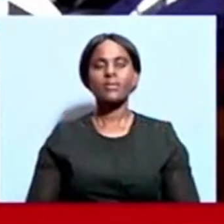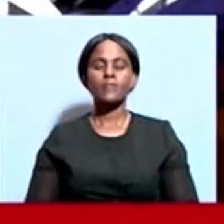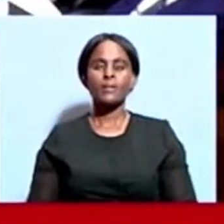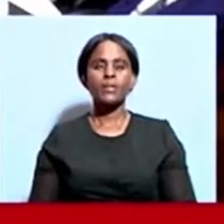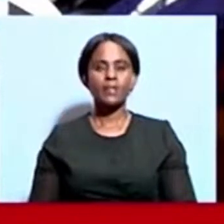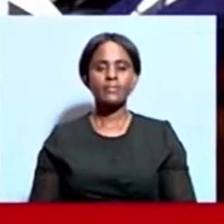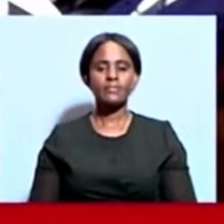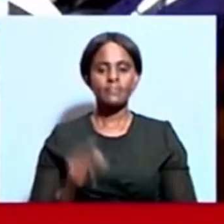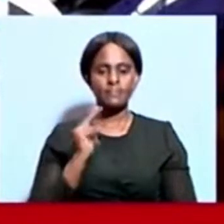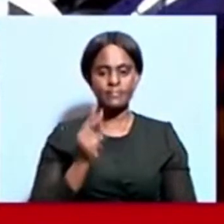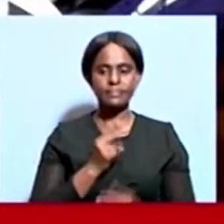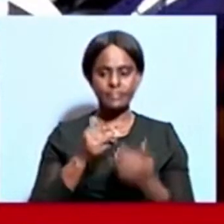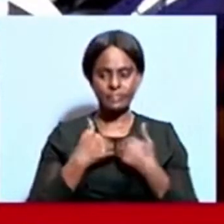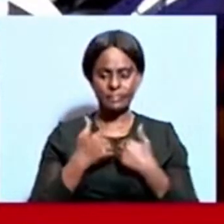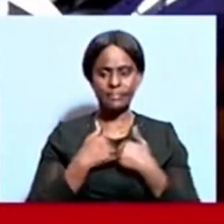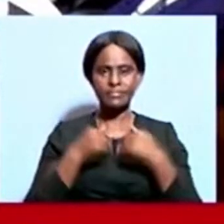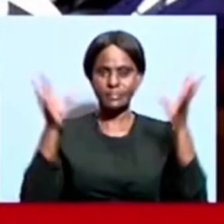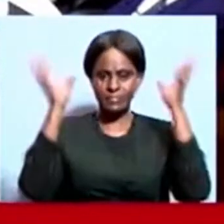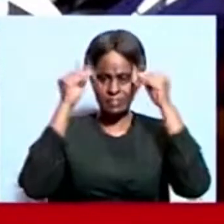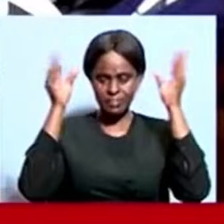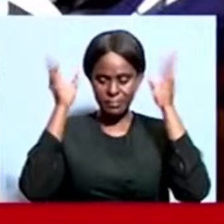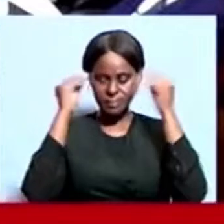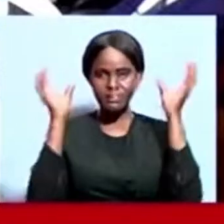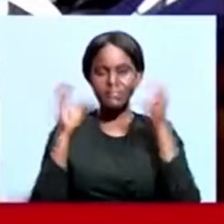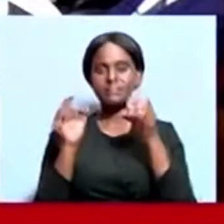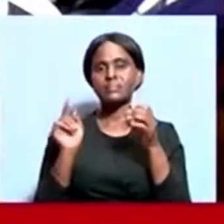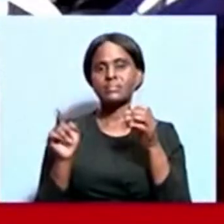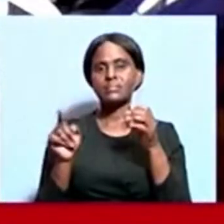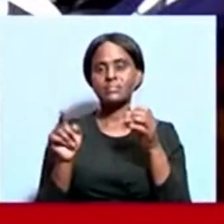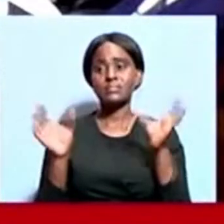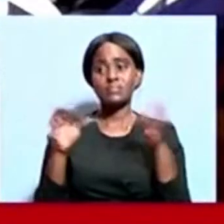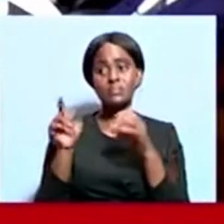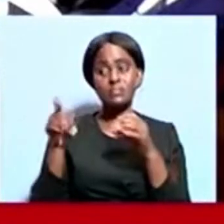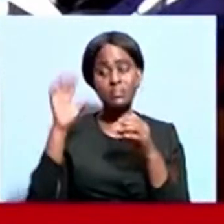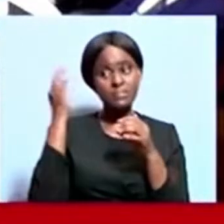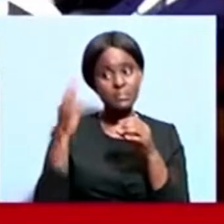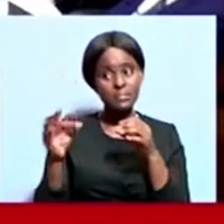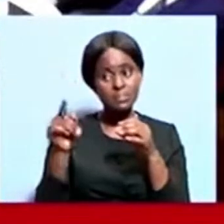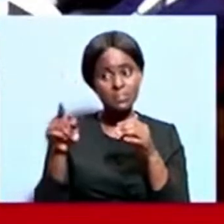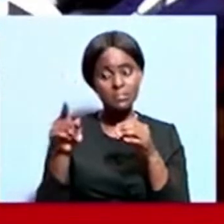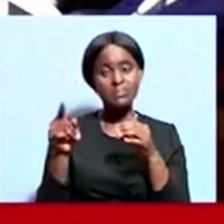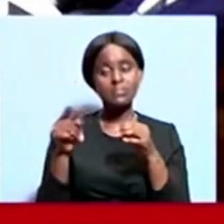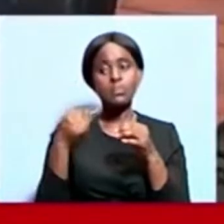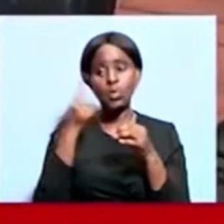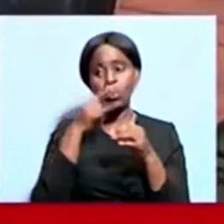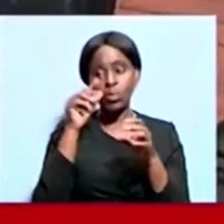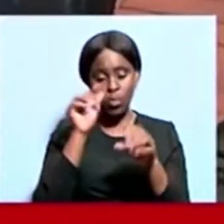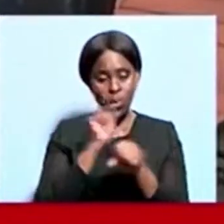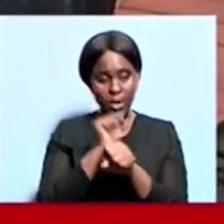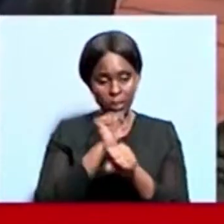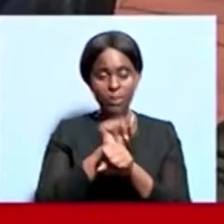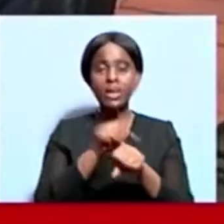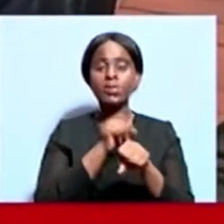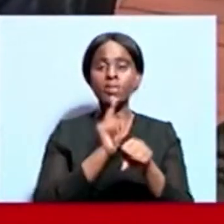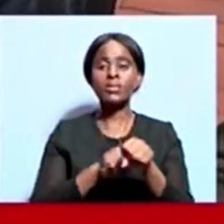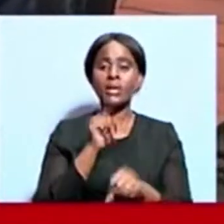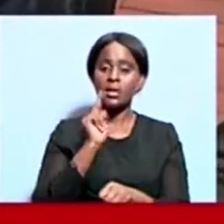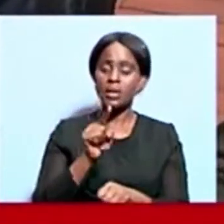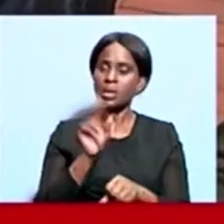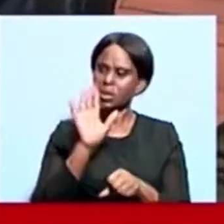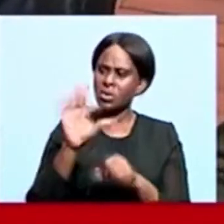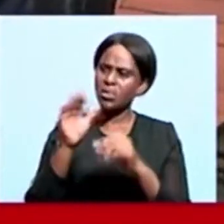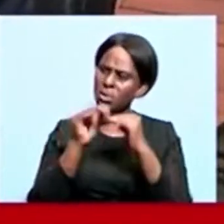We are dealing with a very seasoned council, and this Council Secretary, you are one of those who have been in the system. Is this the